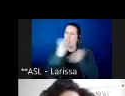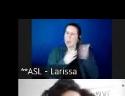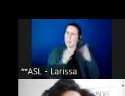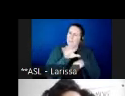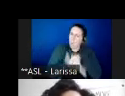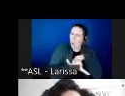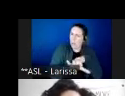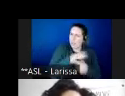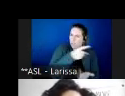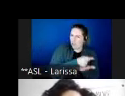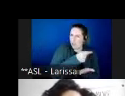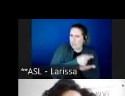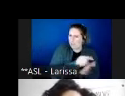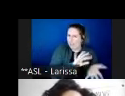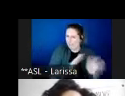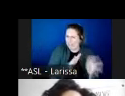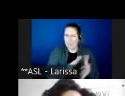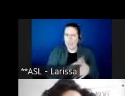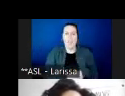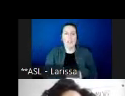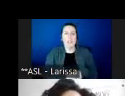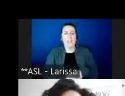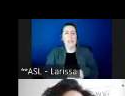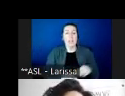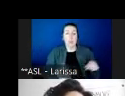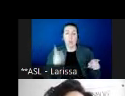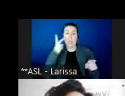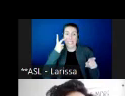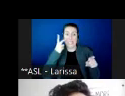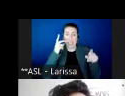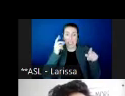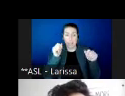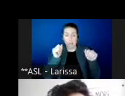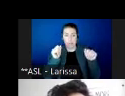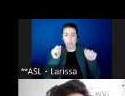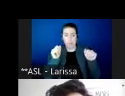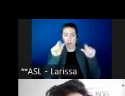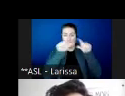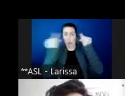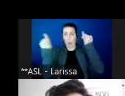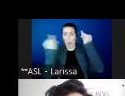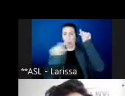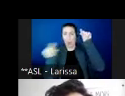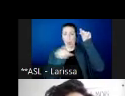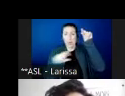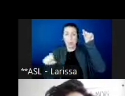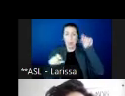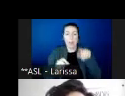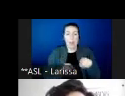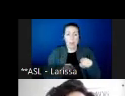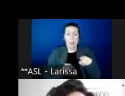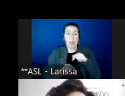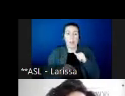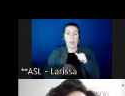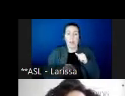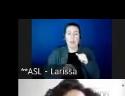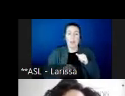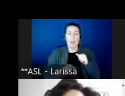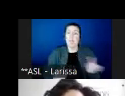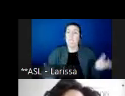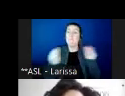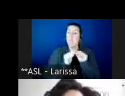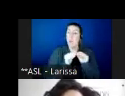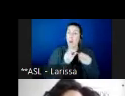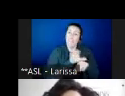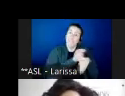issues. As you can see from the table here, or from the graph here, there's more involuntary care